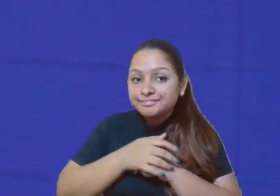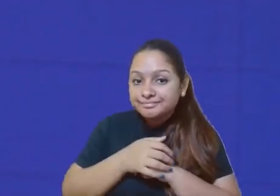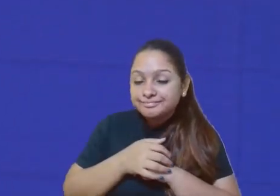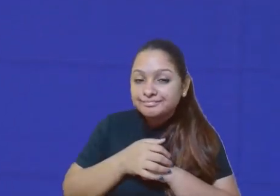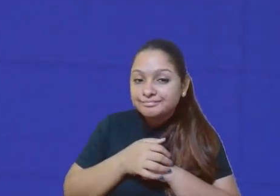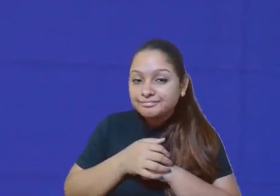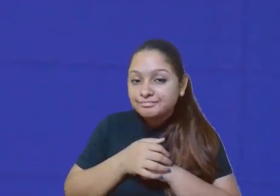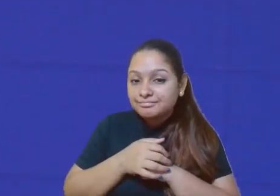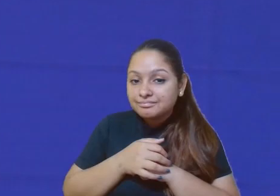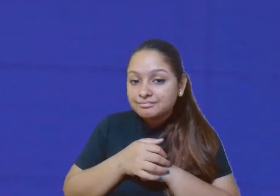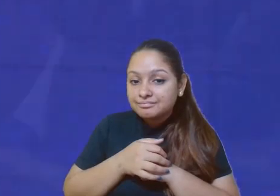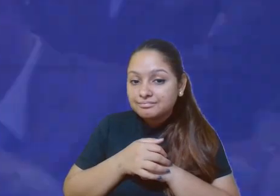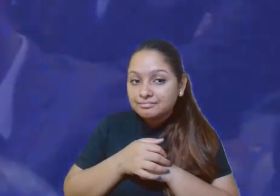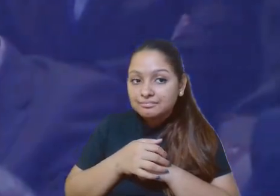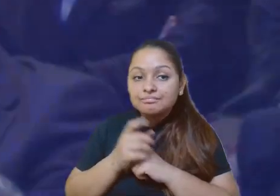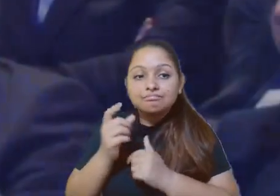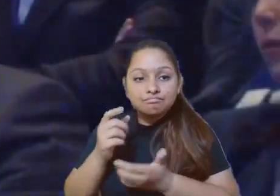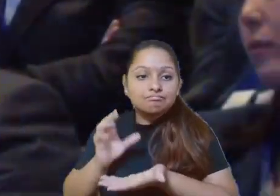of making the investment.